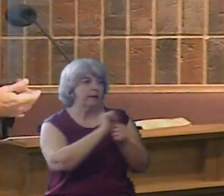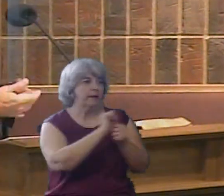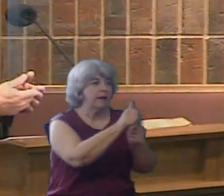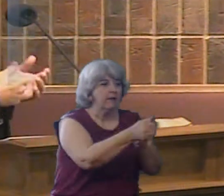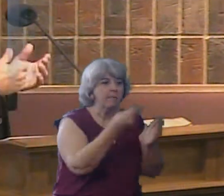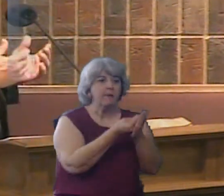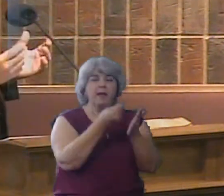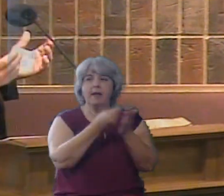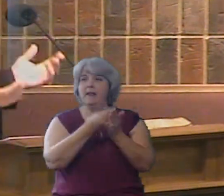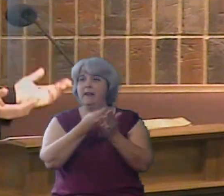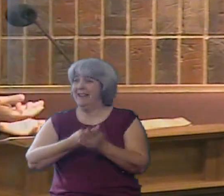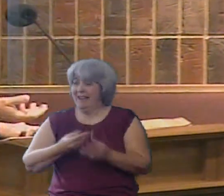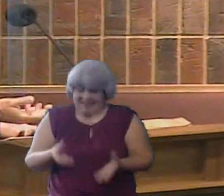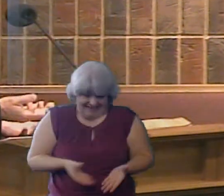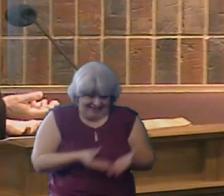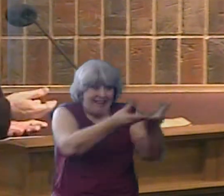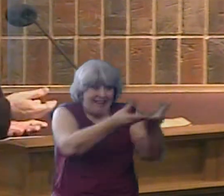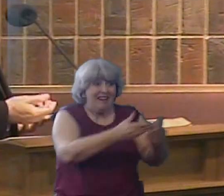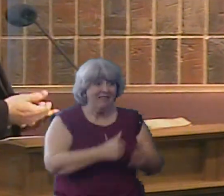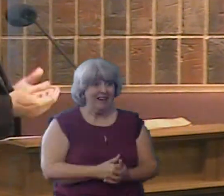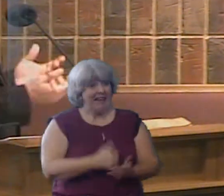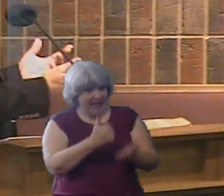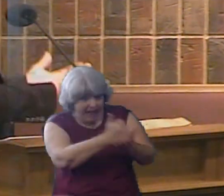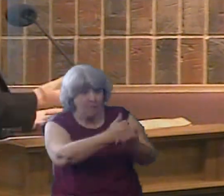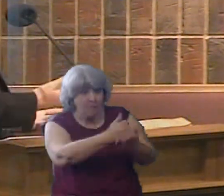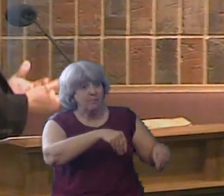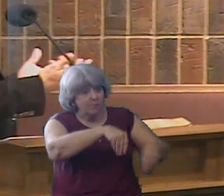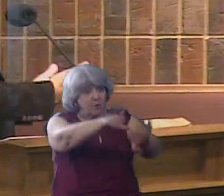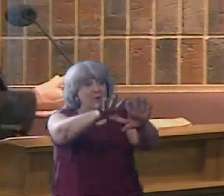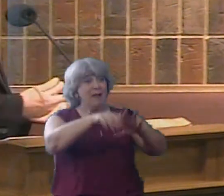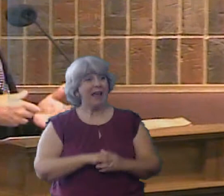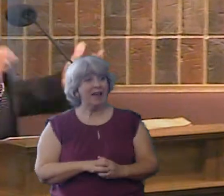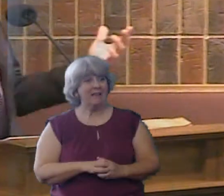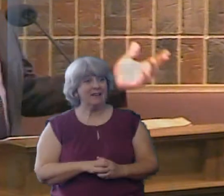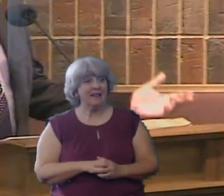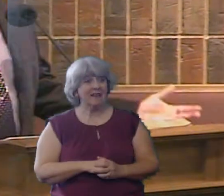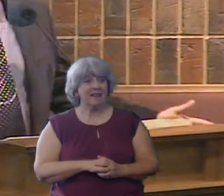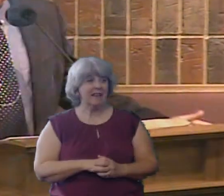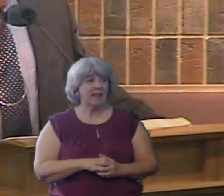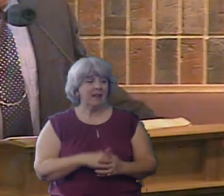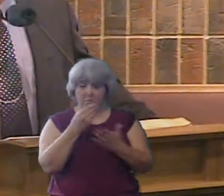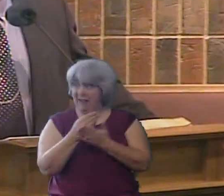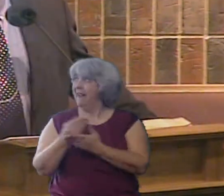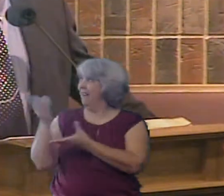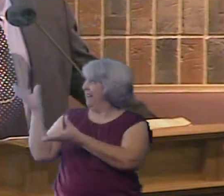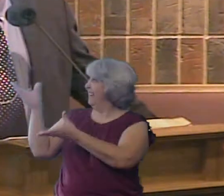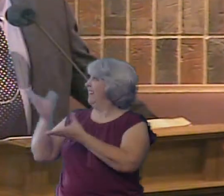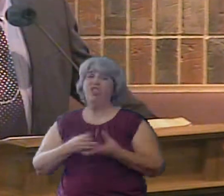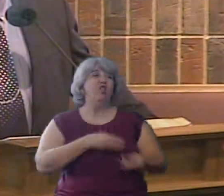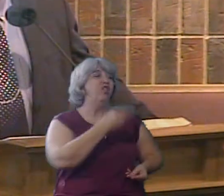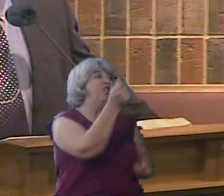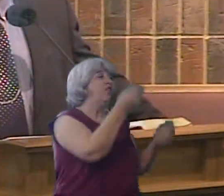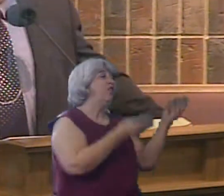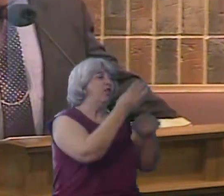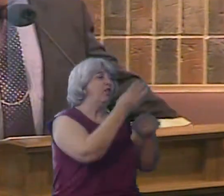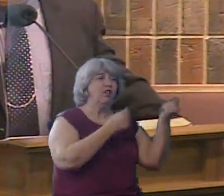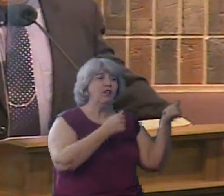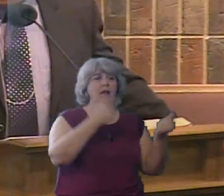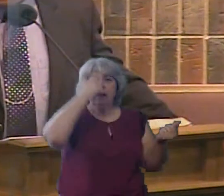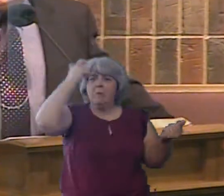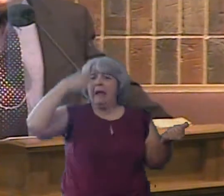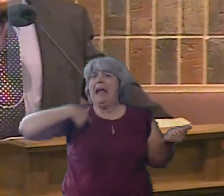out. They even gave him money for it to get out, to get an apartment. He spent the money on other stuff because he had needs, you understand.